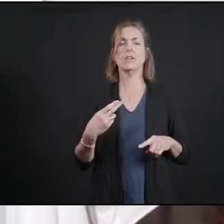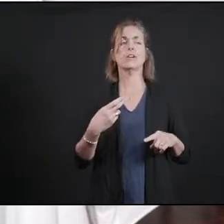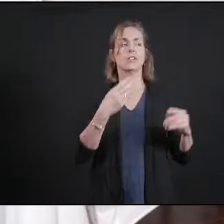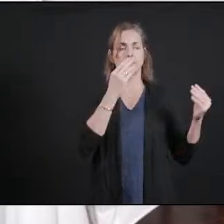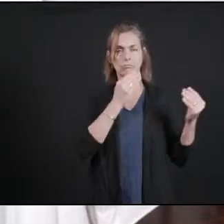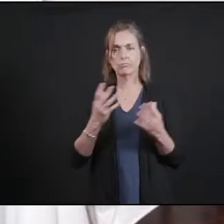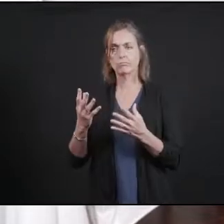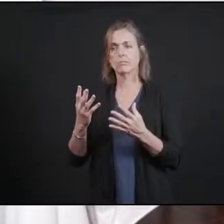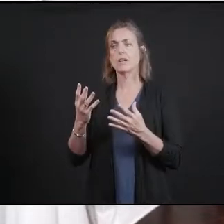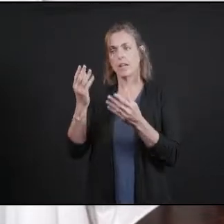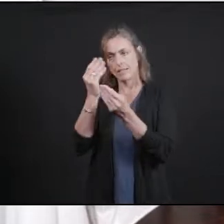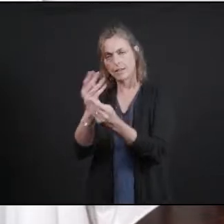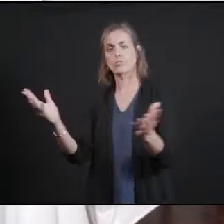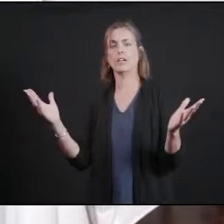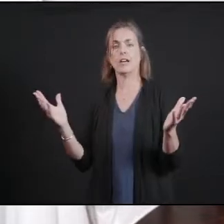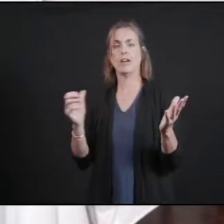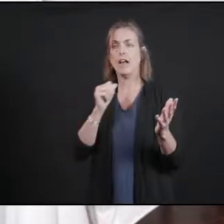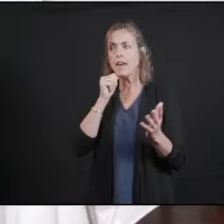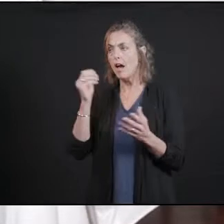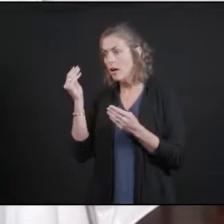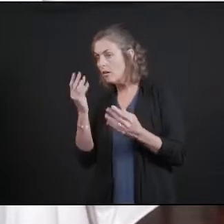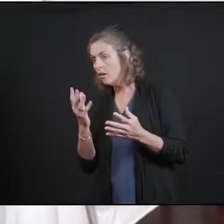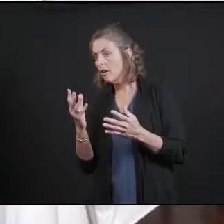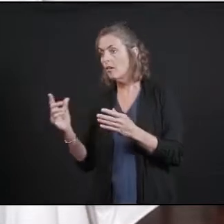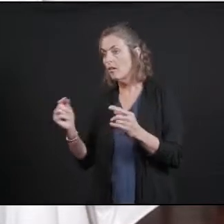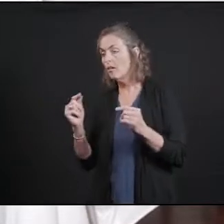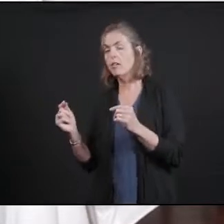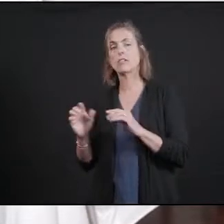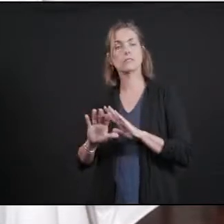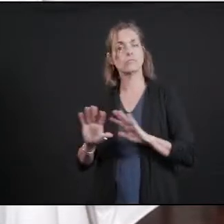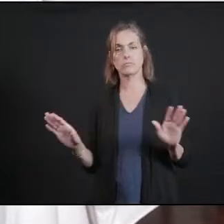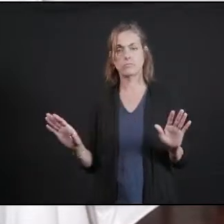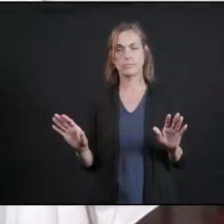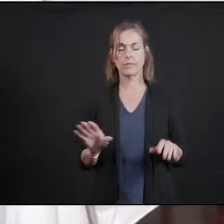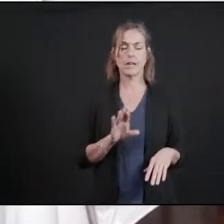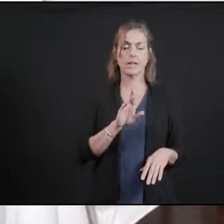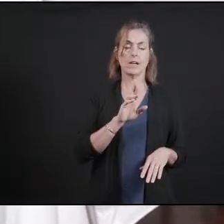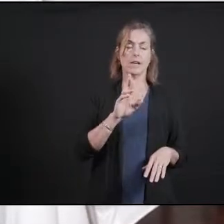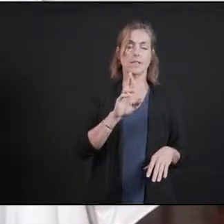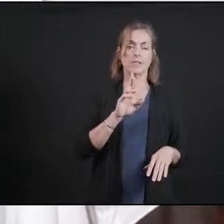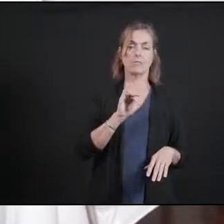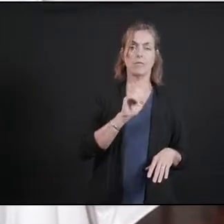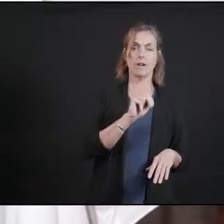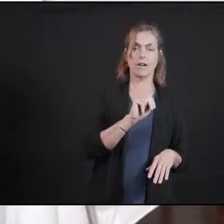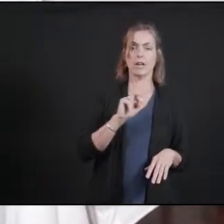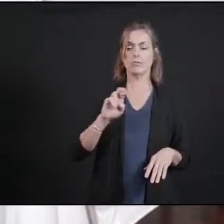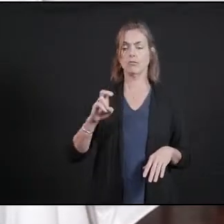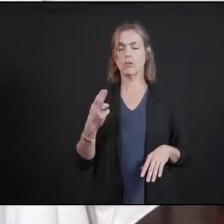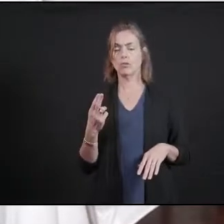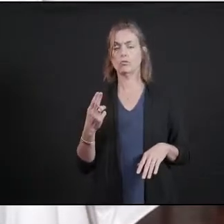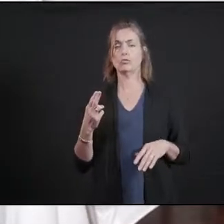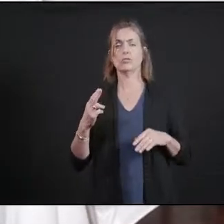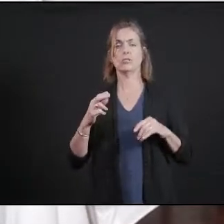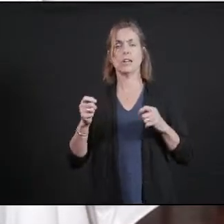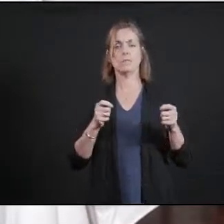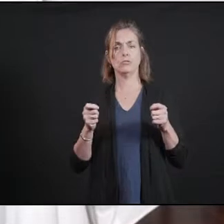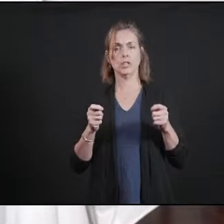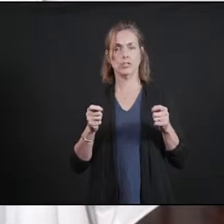anonymous sources. The Brian Roach administration remains committed to transparency and the timely release